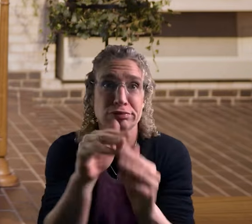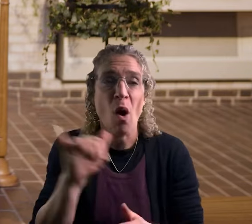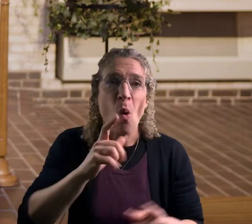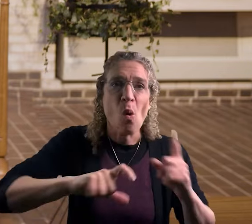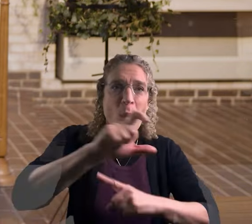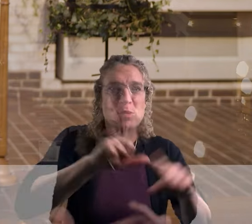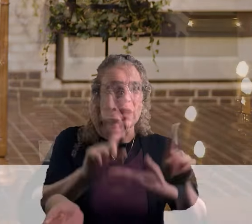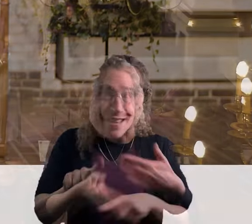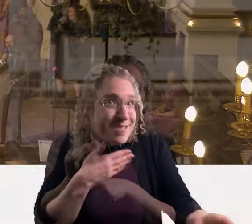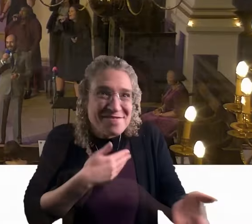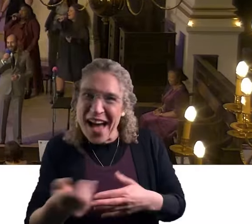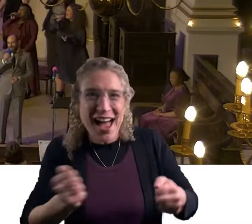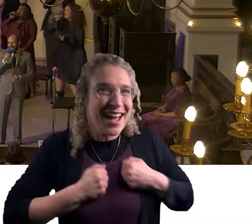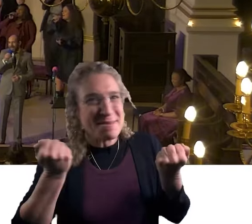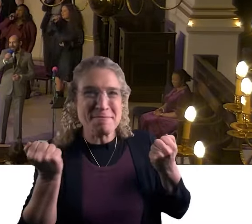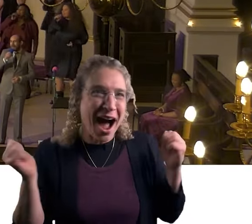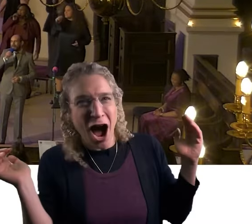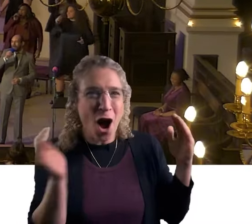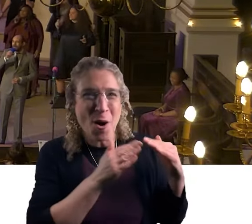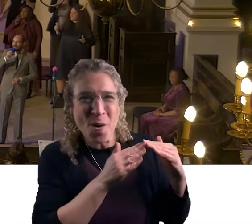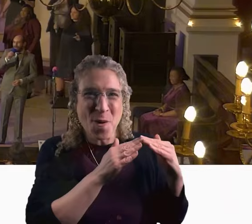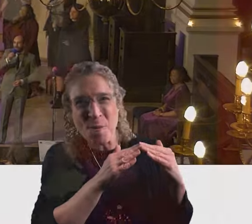the forgotten corners of our world.